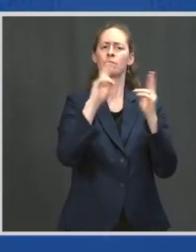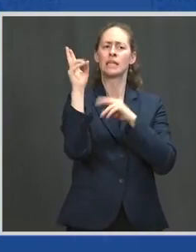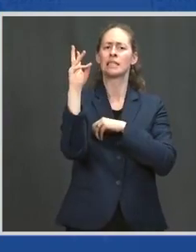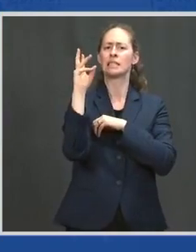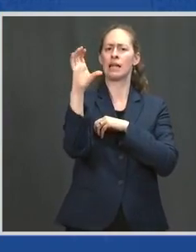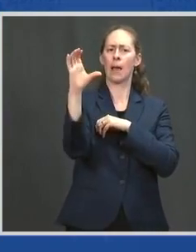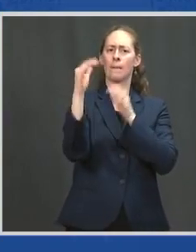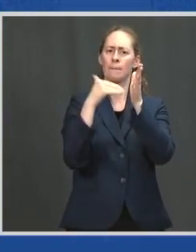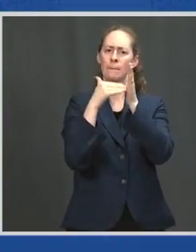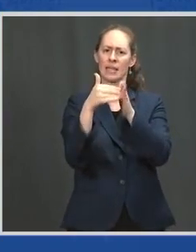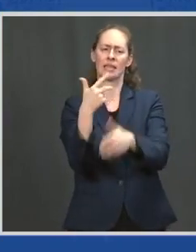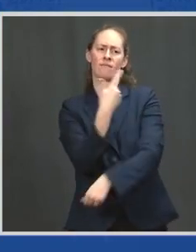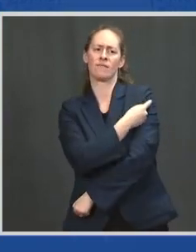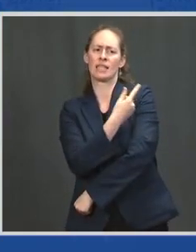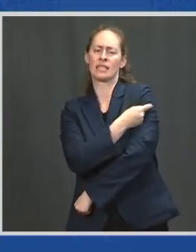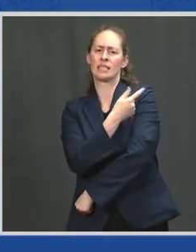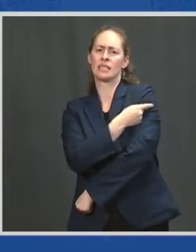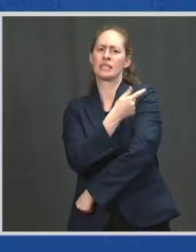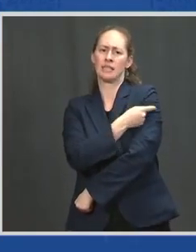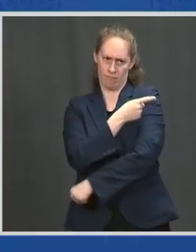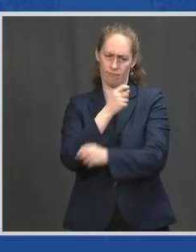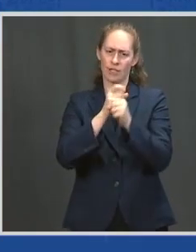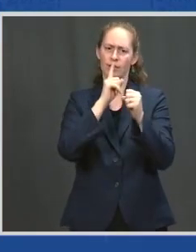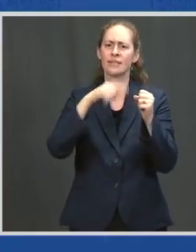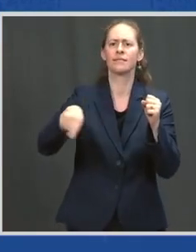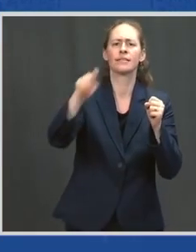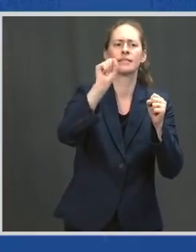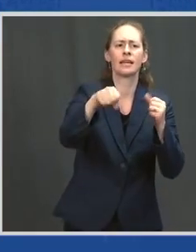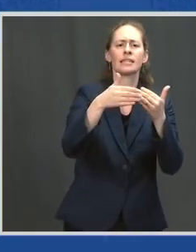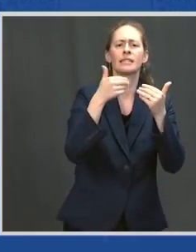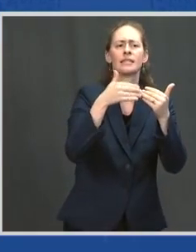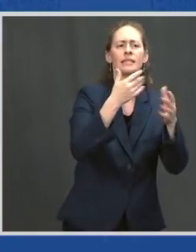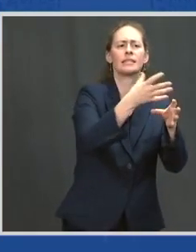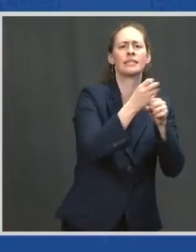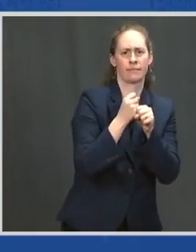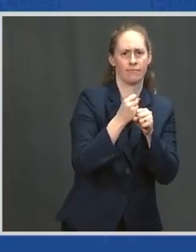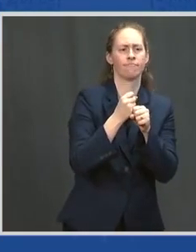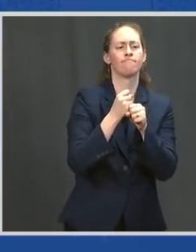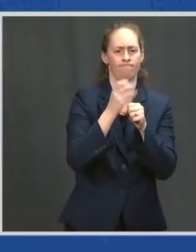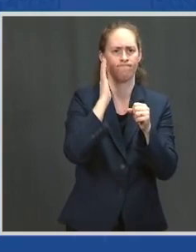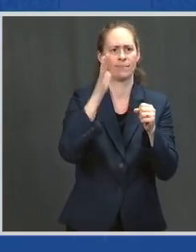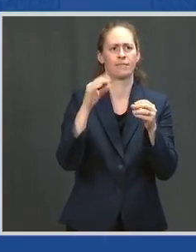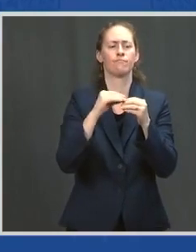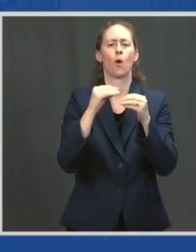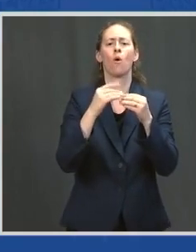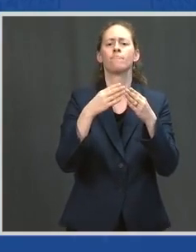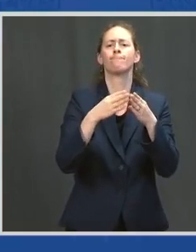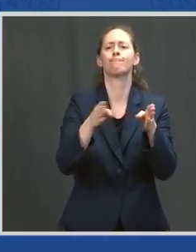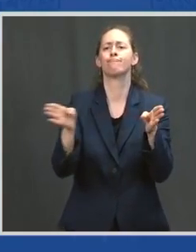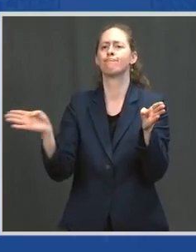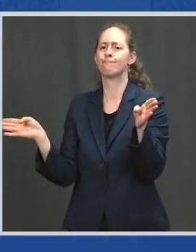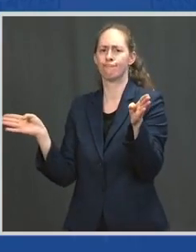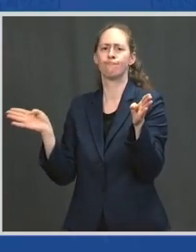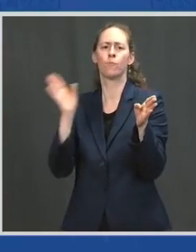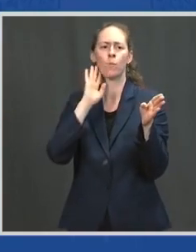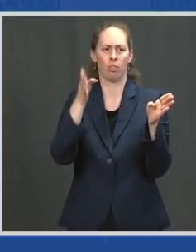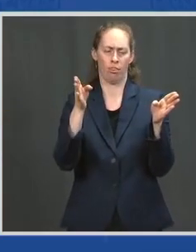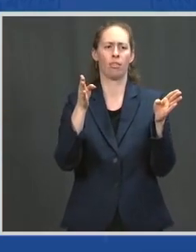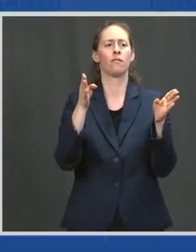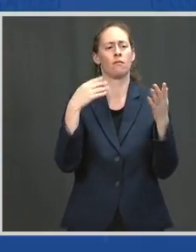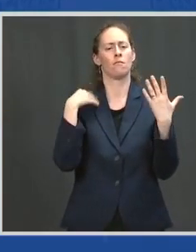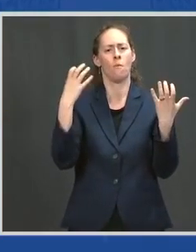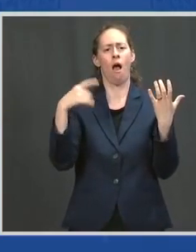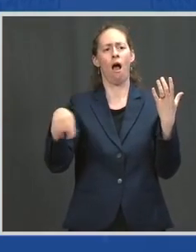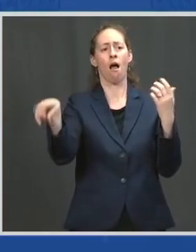to make sure that's available. We're going to increase that number across the board as well, so we can also be helping other nations once we take care of